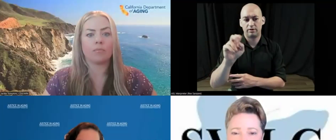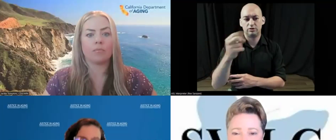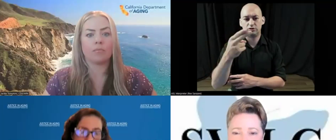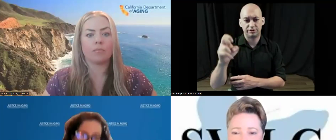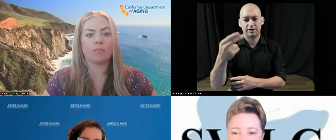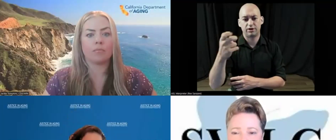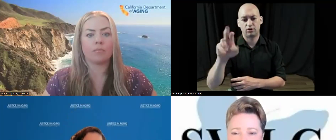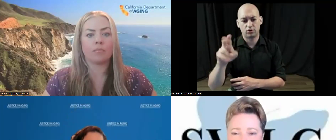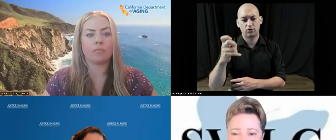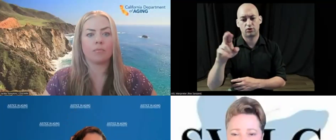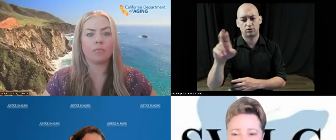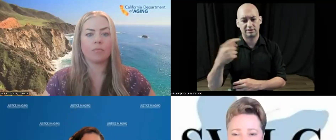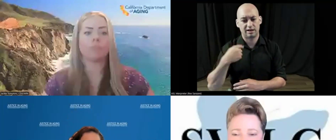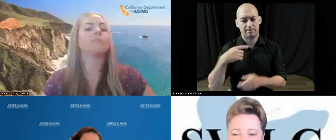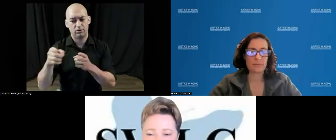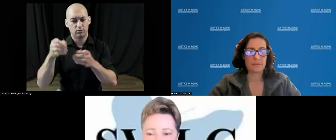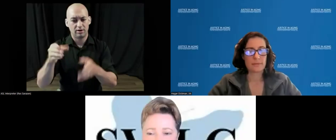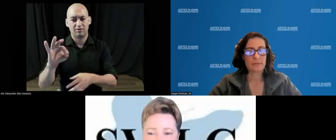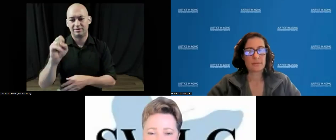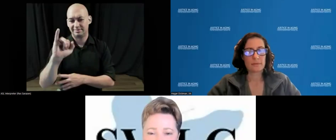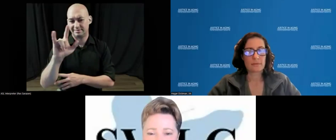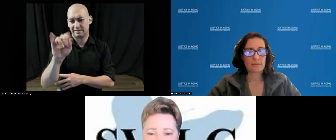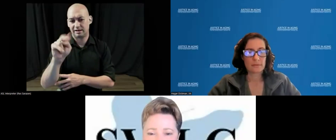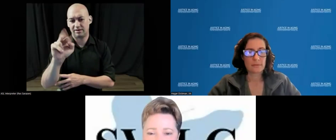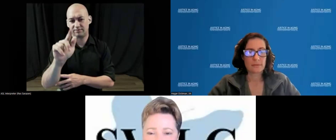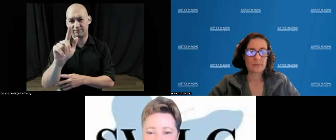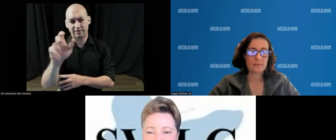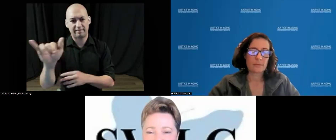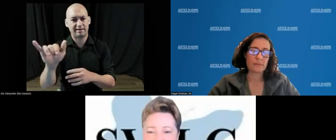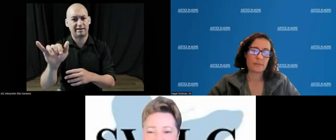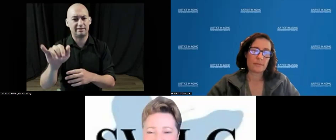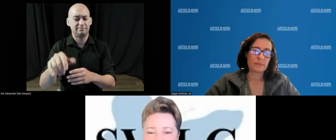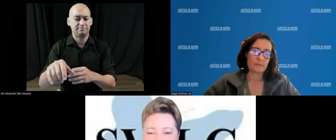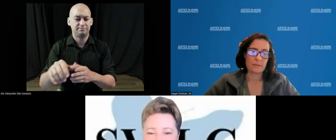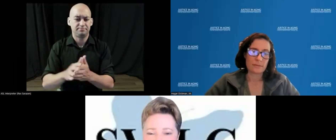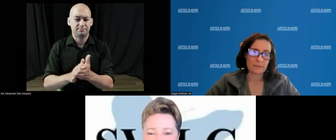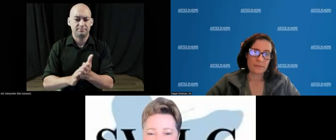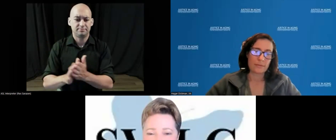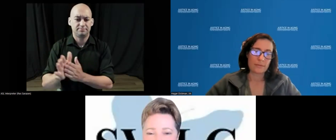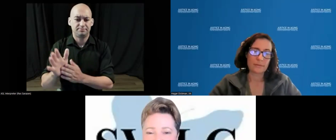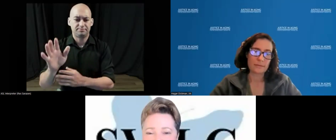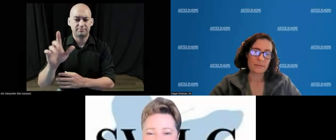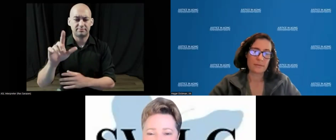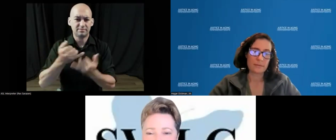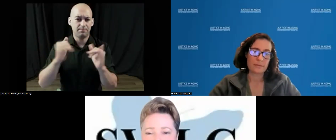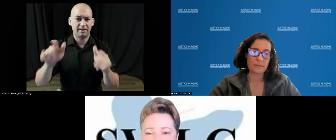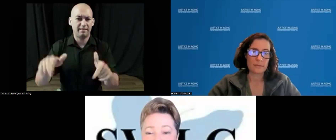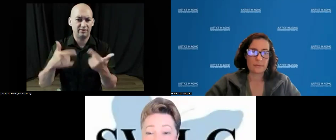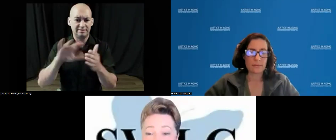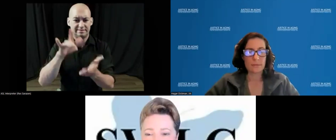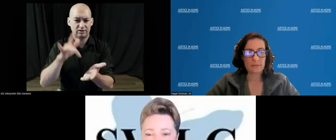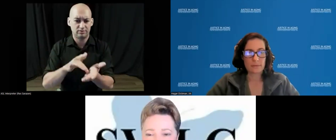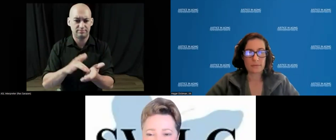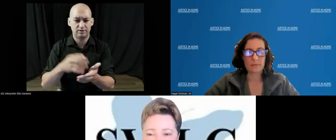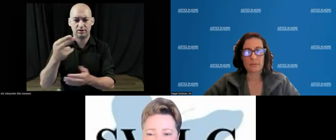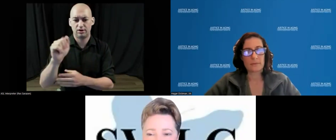Silicon Valley Independent Living Center and the chair of the Aging Services Collaborative for Santa Clara County. Hagar Dickman and I are